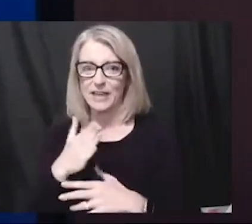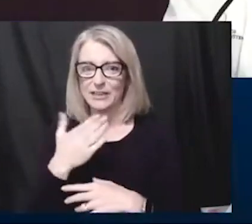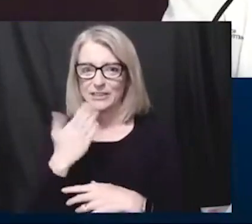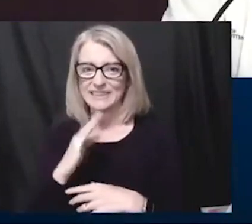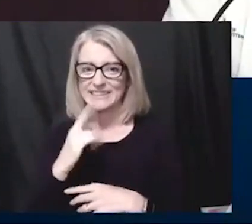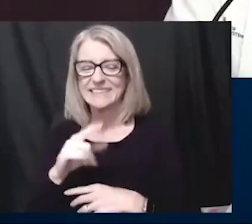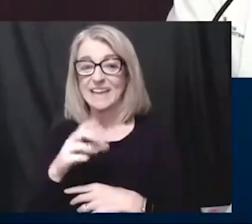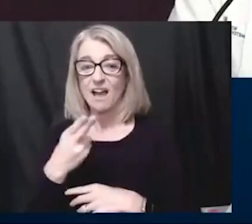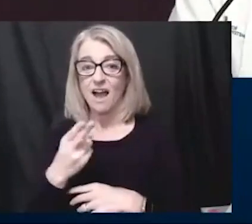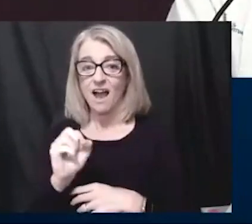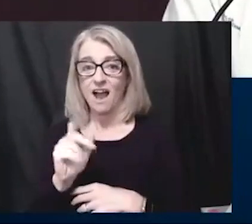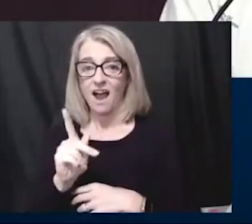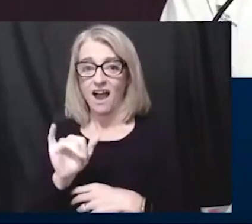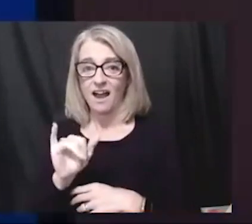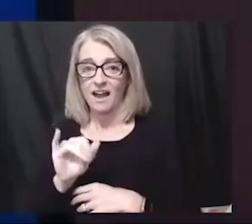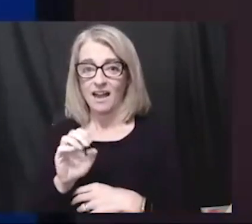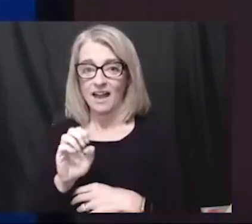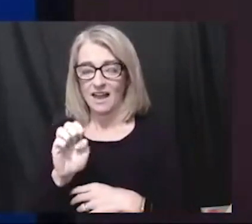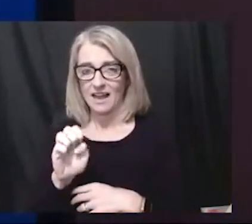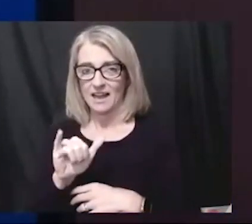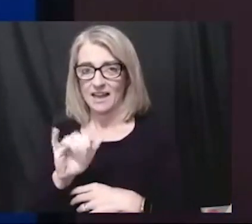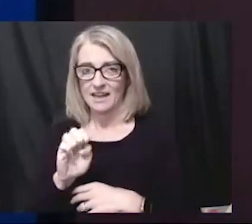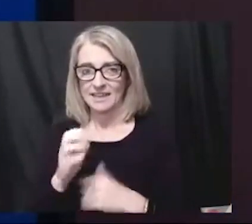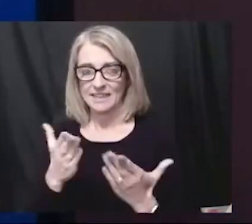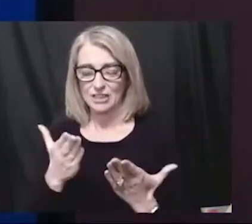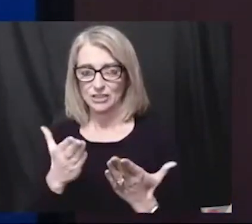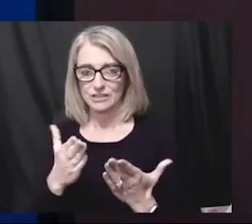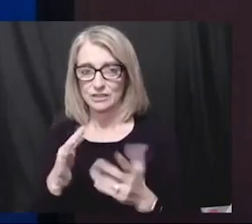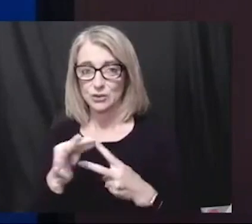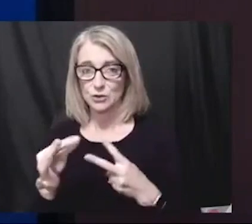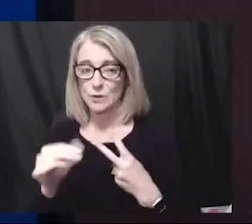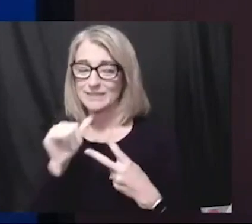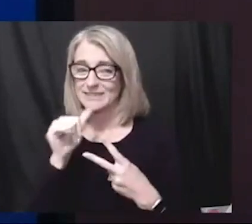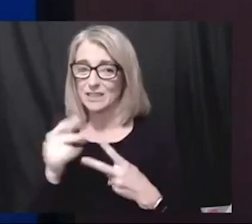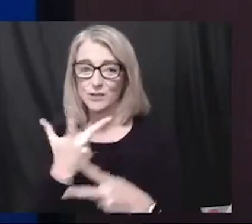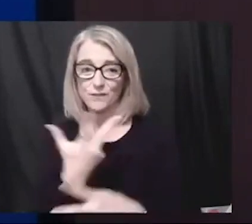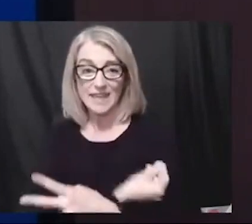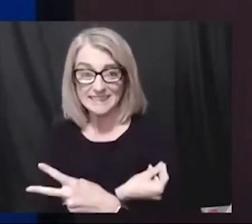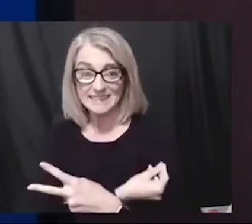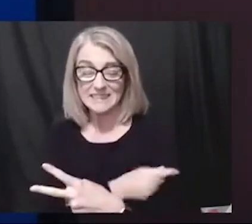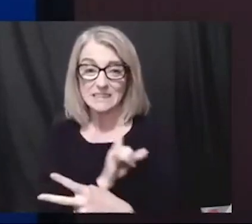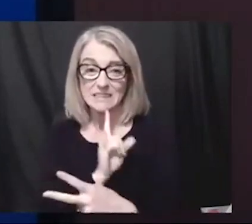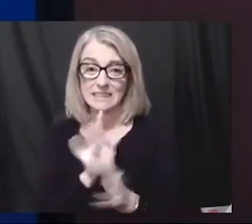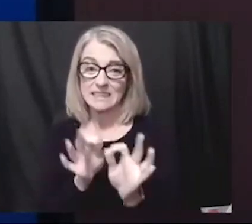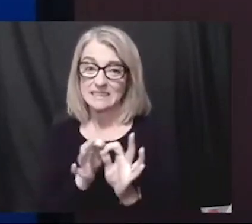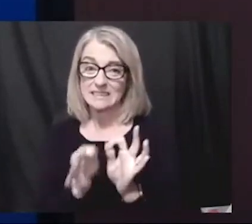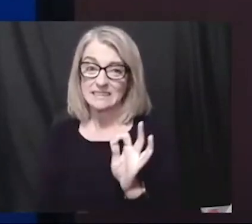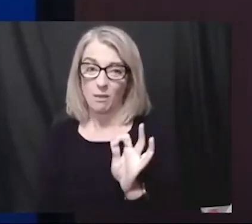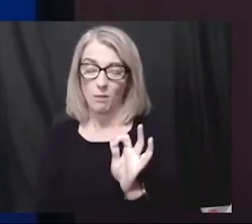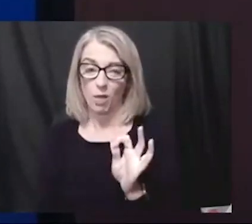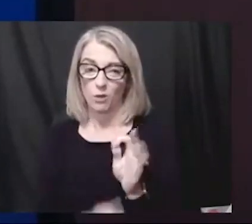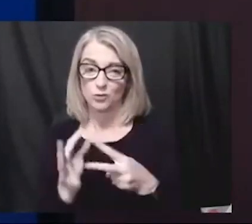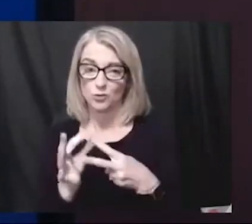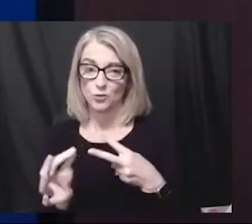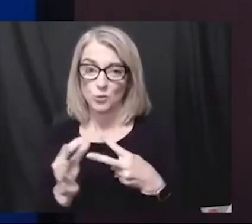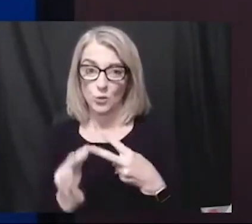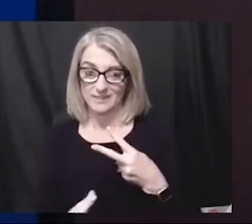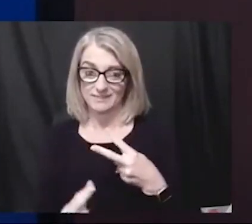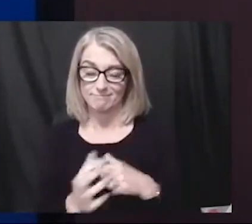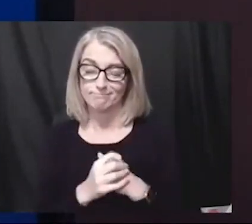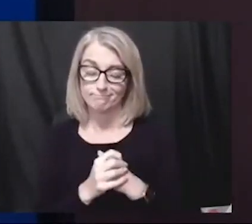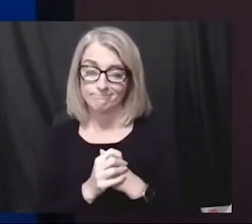very many unvaccinated patients who are that ill say, gosh, I'm so glad I didn't get vaccinated. They're all like, oh my God, how come I didn't get vaccinated? Because